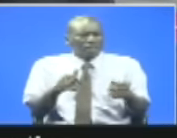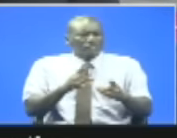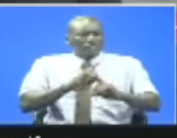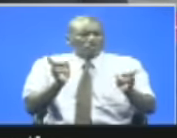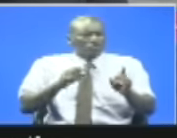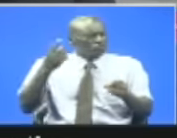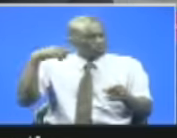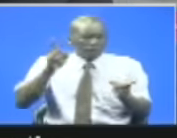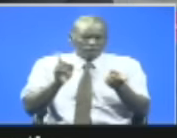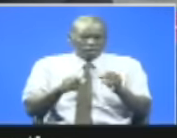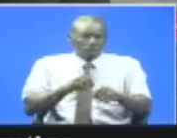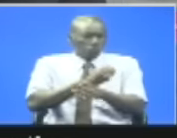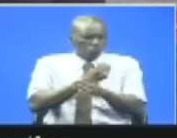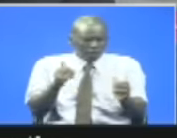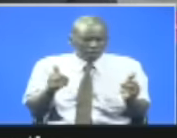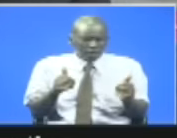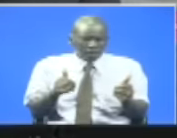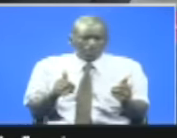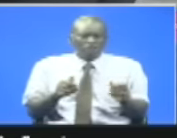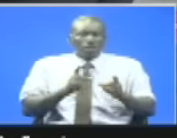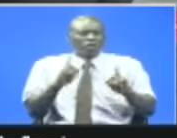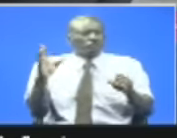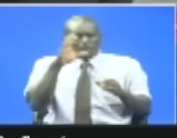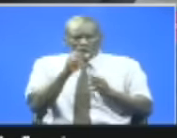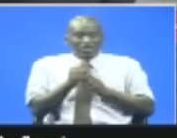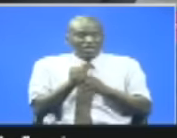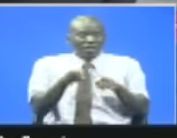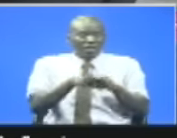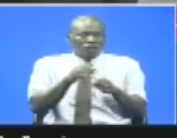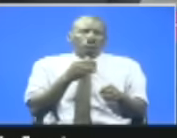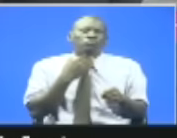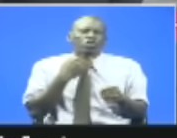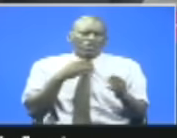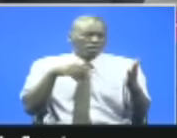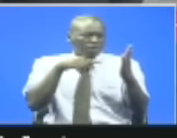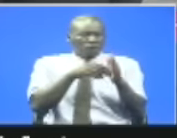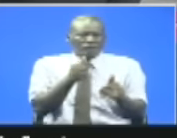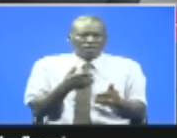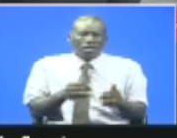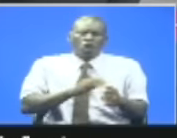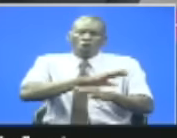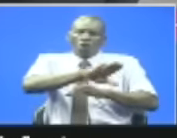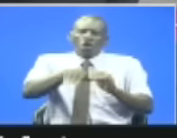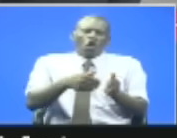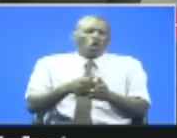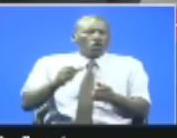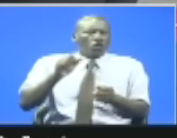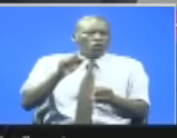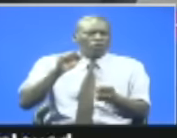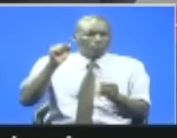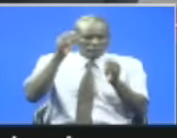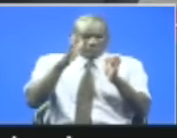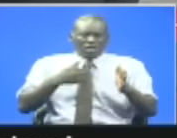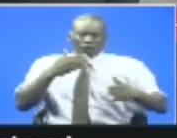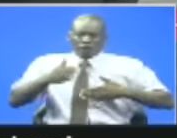lunatic. He's not as misguided as you want. But the point is, every politics has a charlatan. And